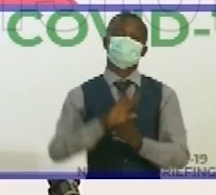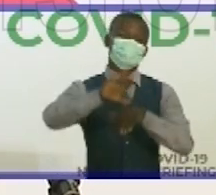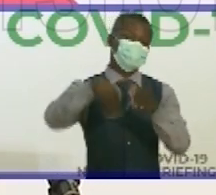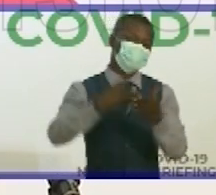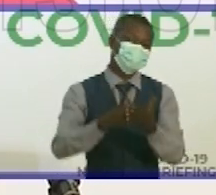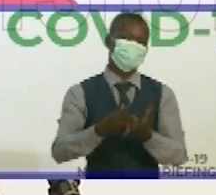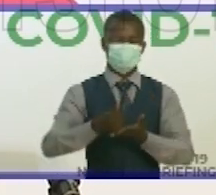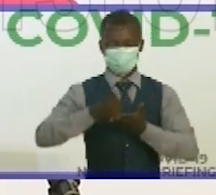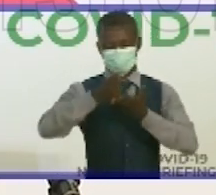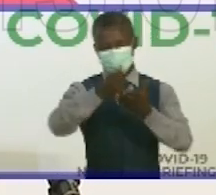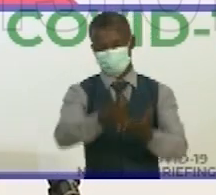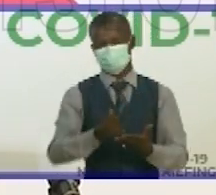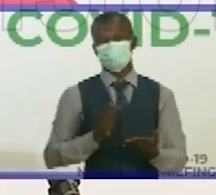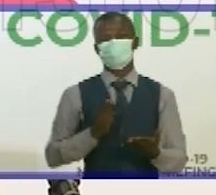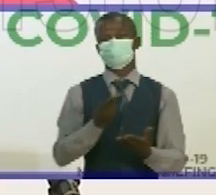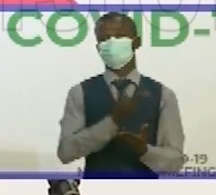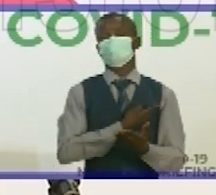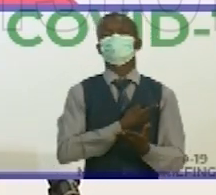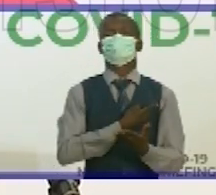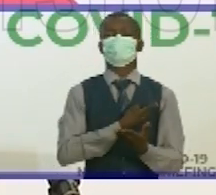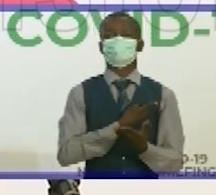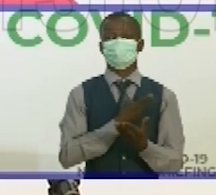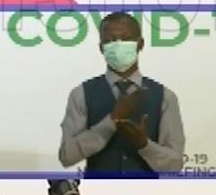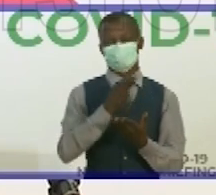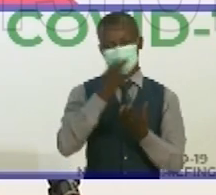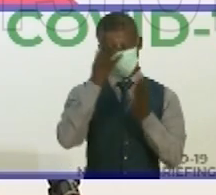would help us form an opinion